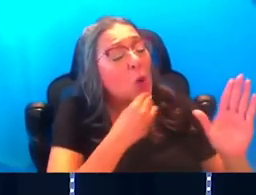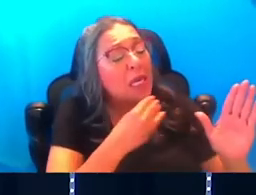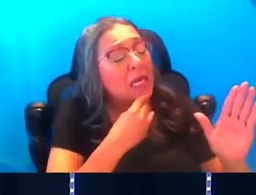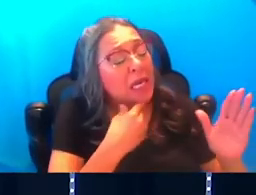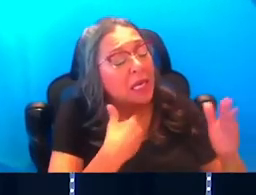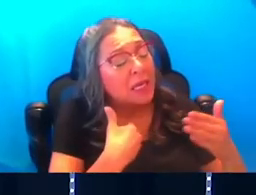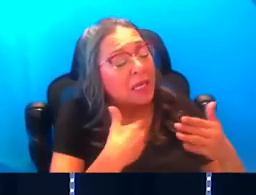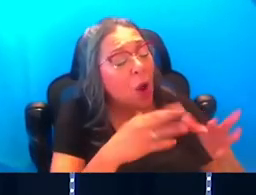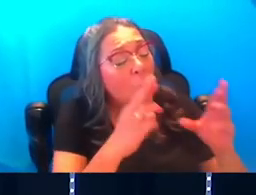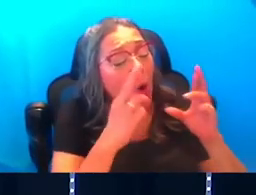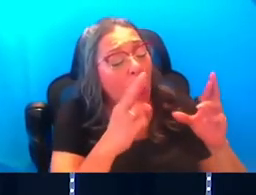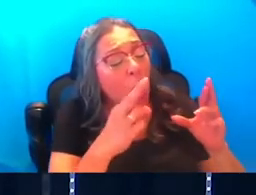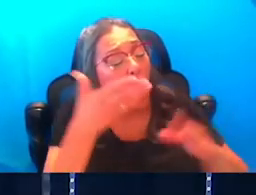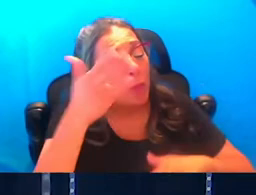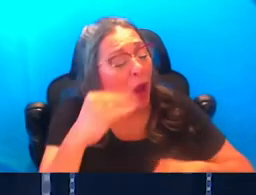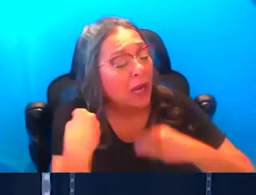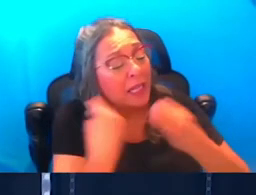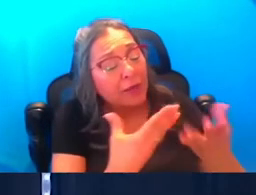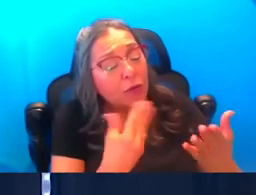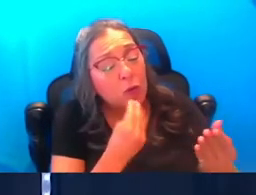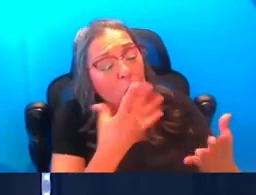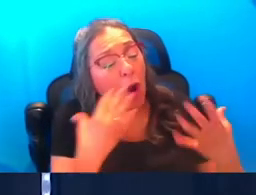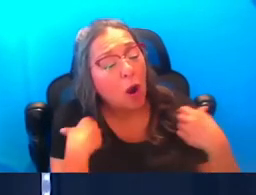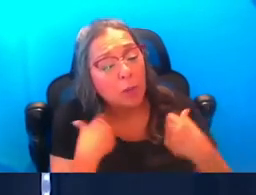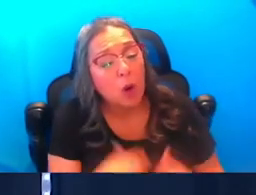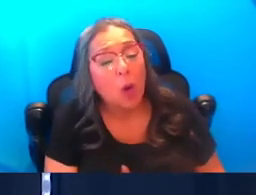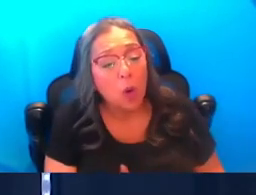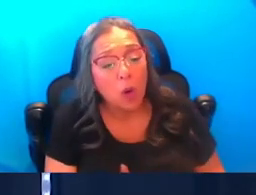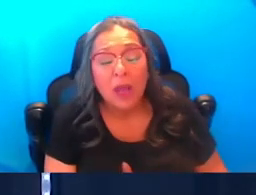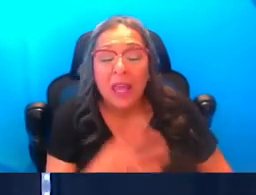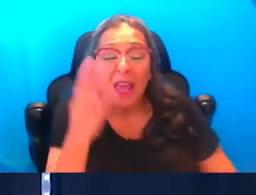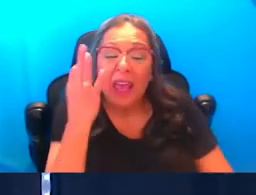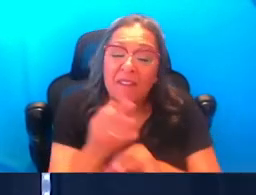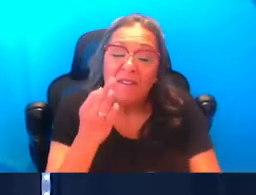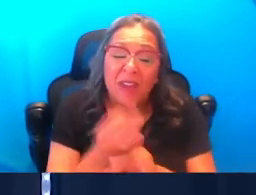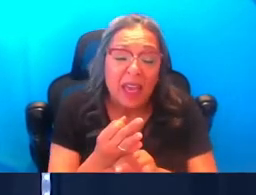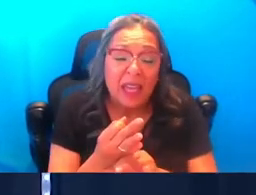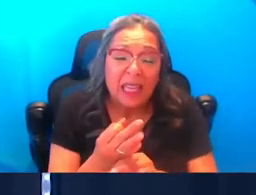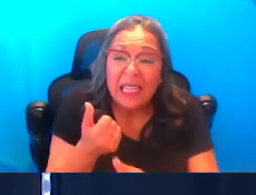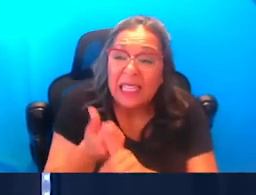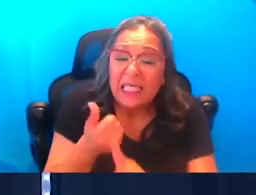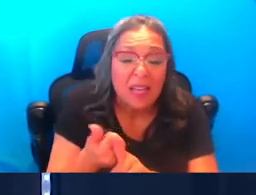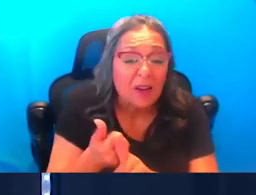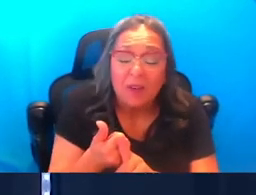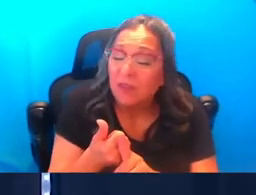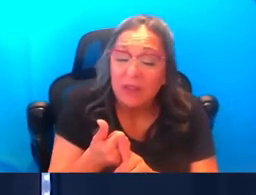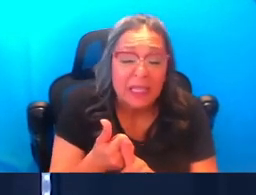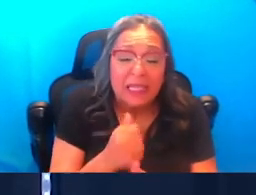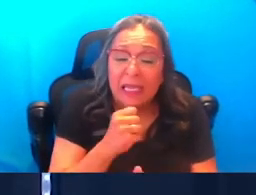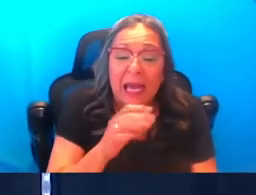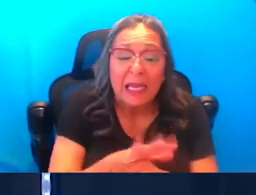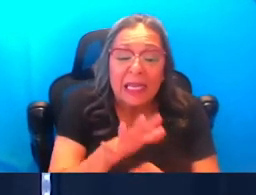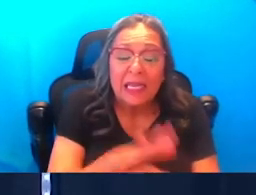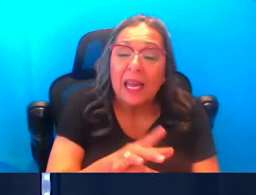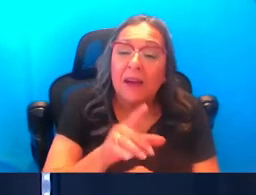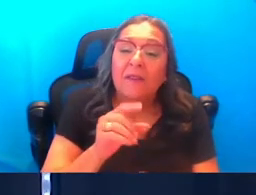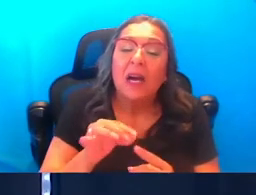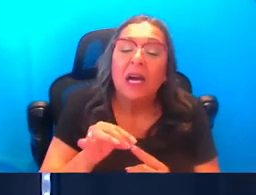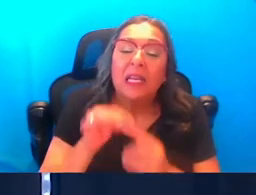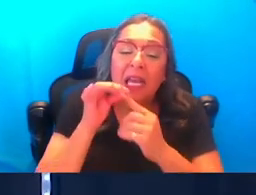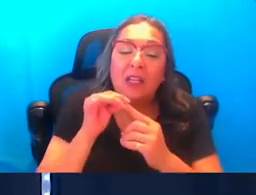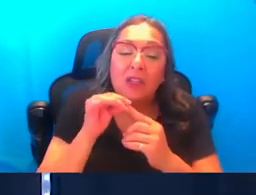Verse 17. So you see, faith by itself isn't enough. Unless it produces good deeds, it is dead and